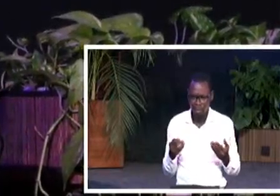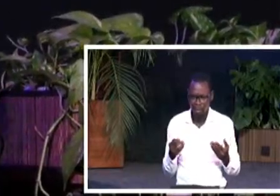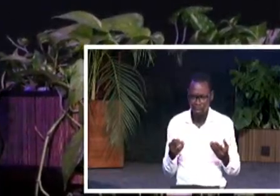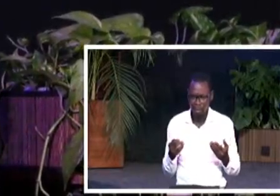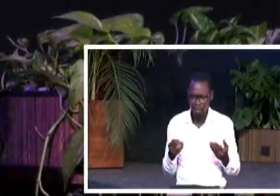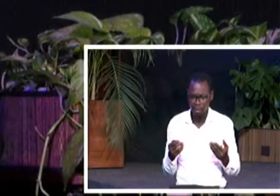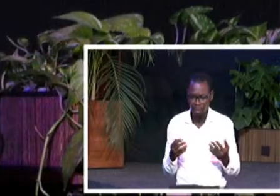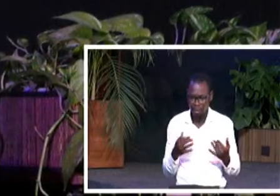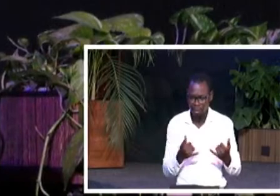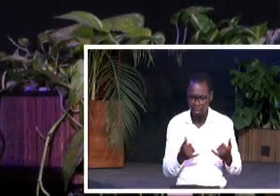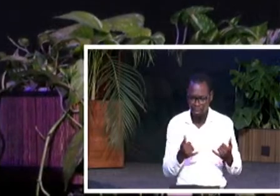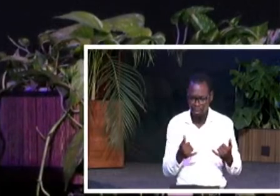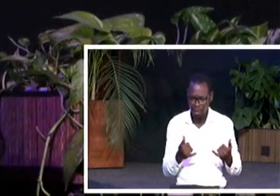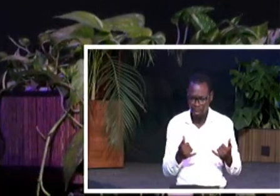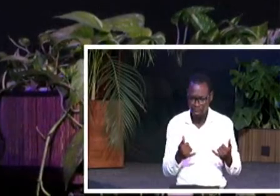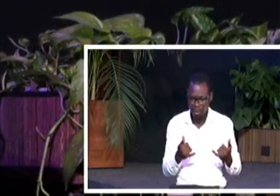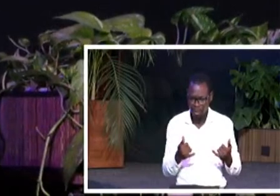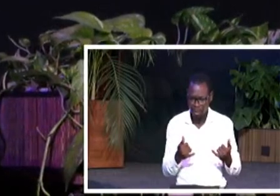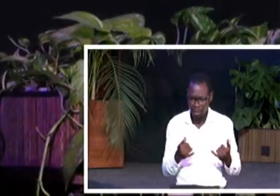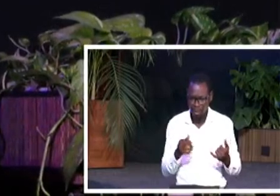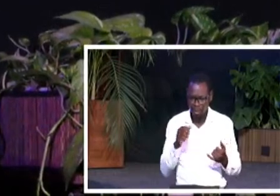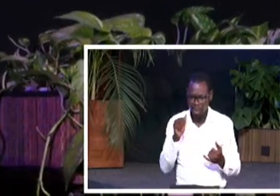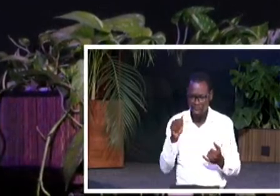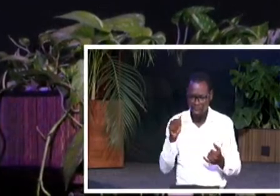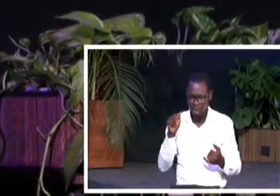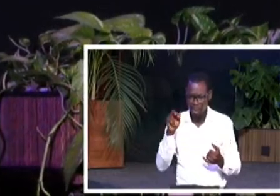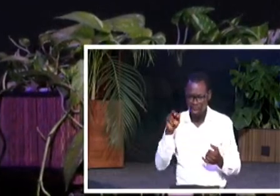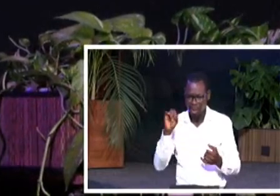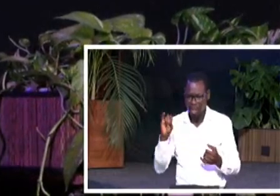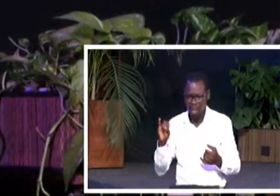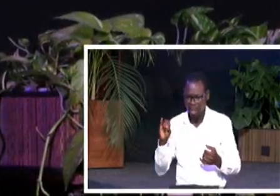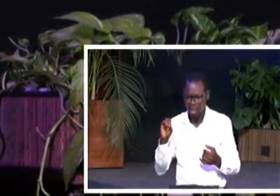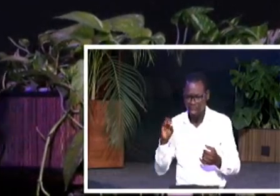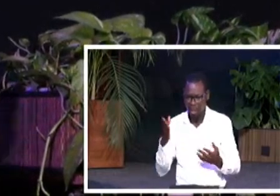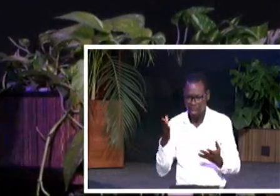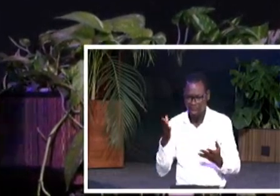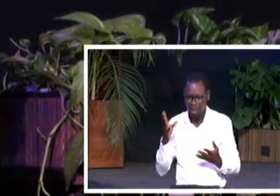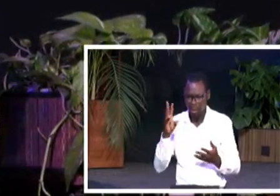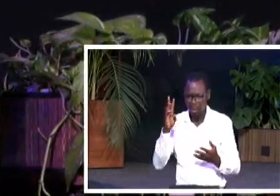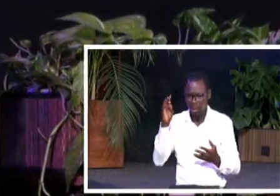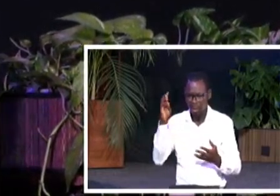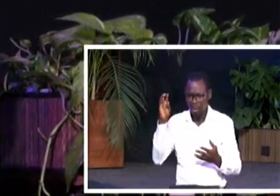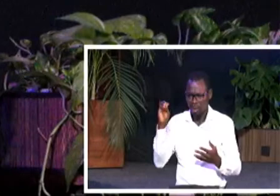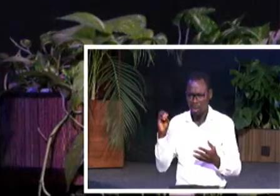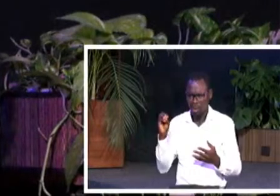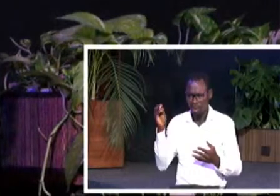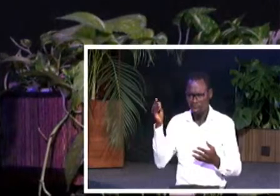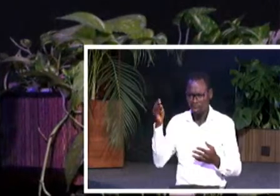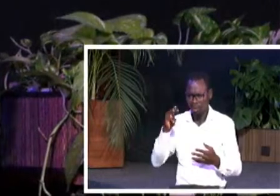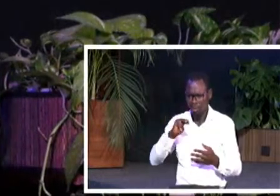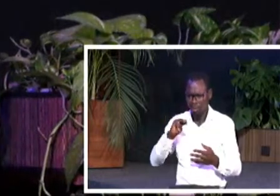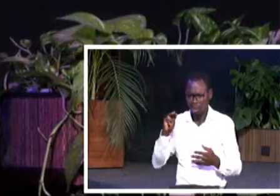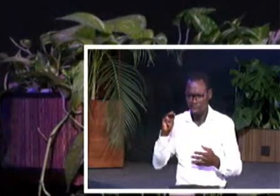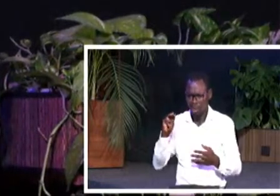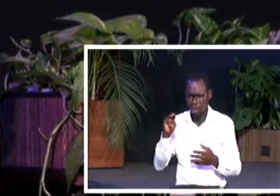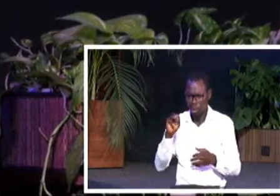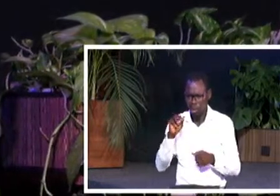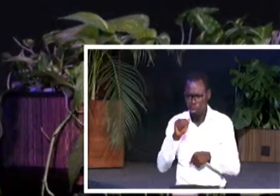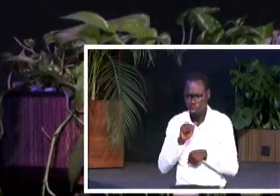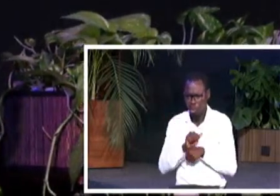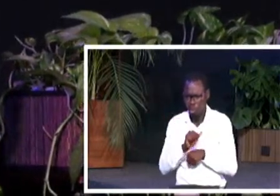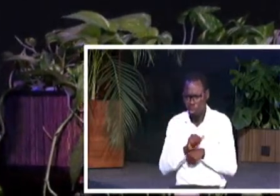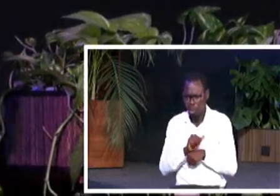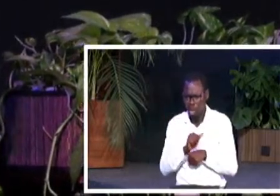Now, currently, AI will create over 60 million jobs, but 80 million jobs will be lost. So there'll be